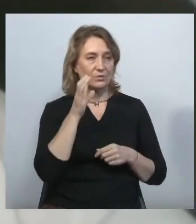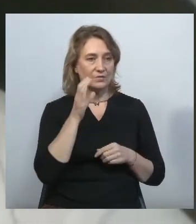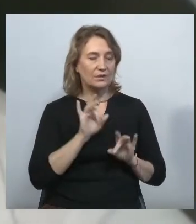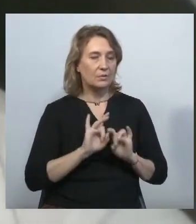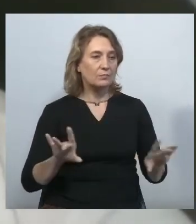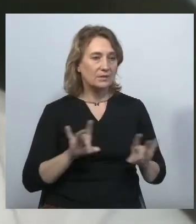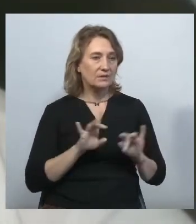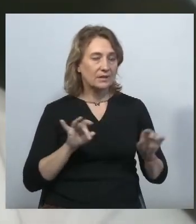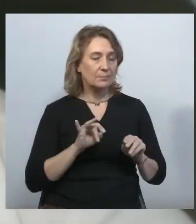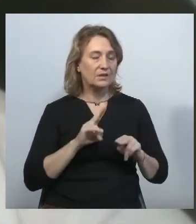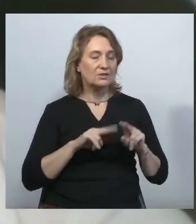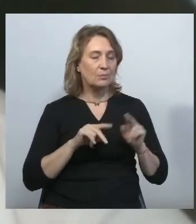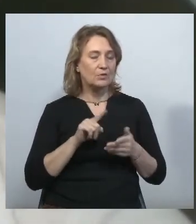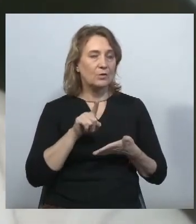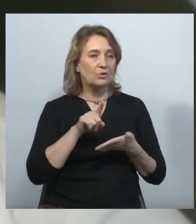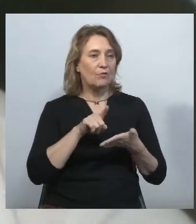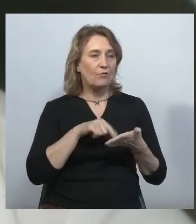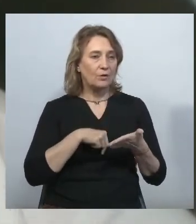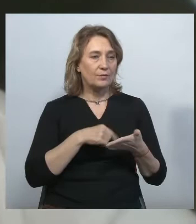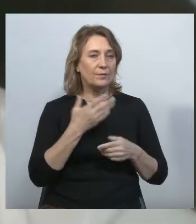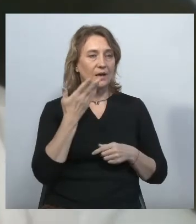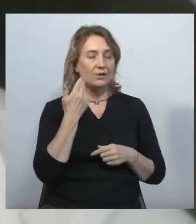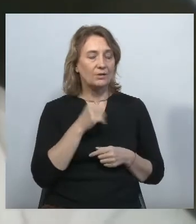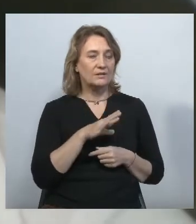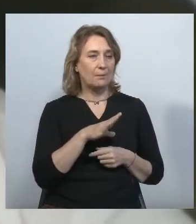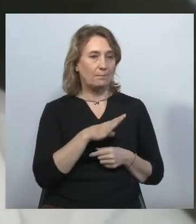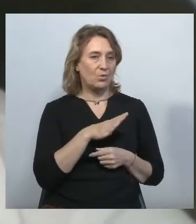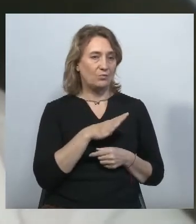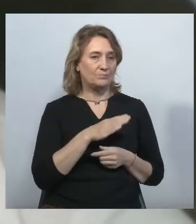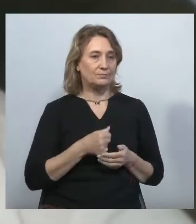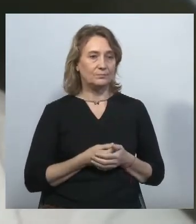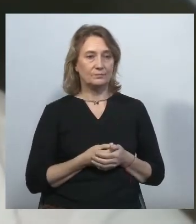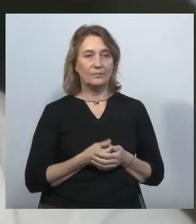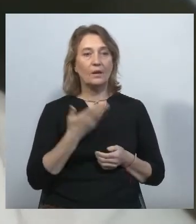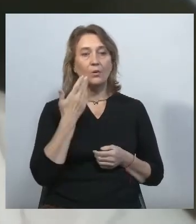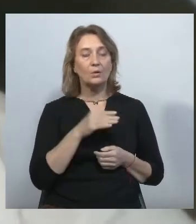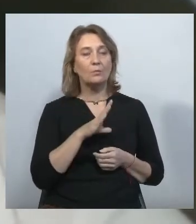to education, to raising awareness and building trust to this mechanism.